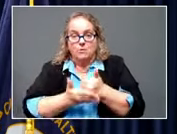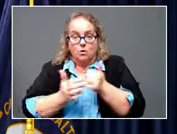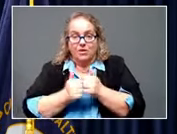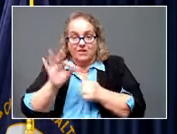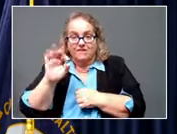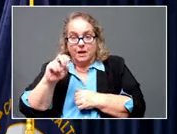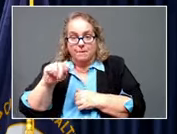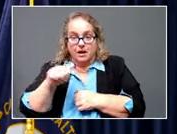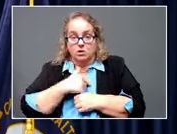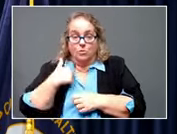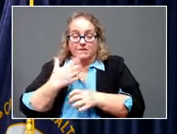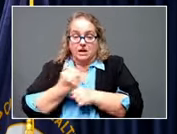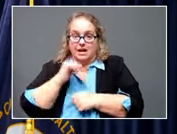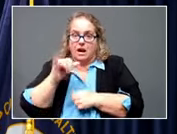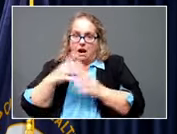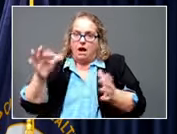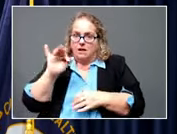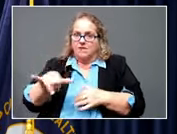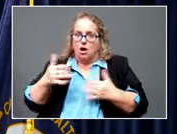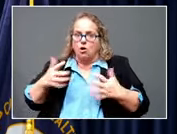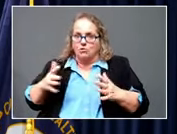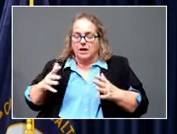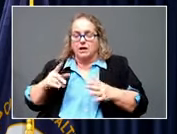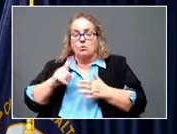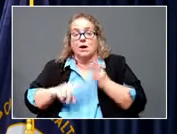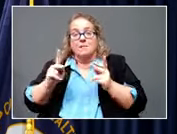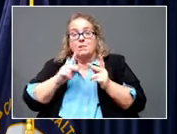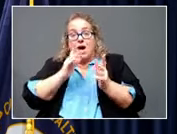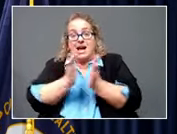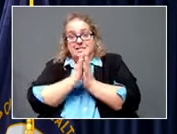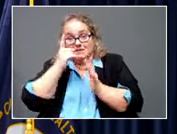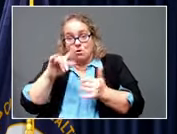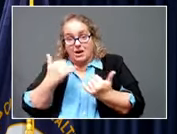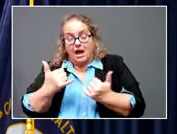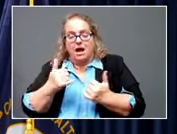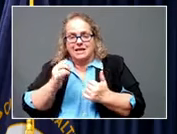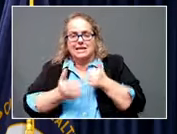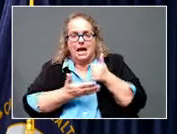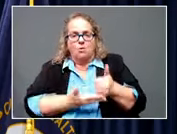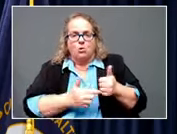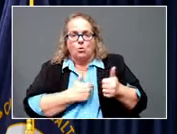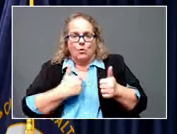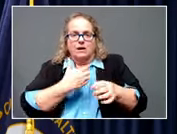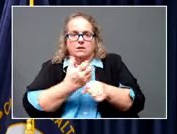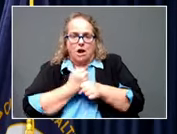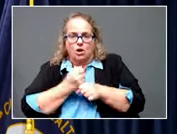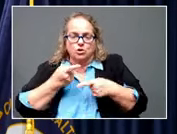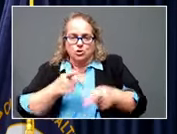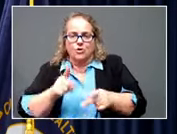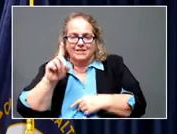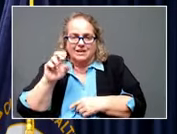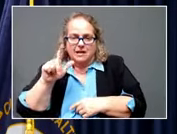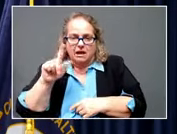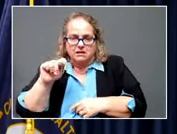already. What a lot of people are asking for right now is help that we got during the Delta surge. There are places they